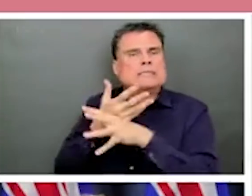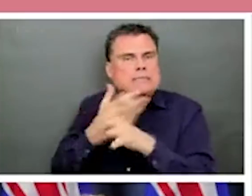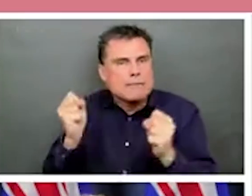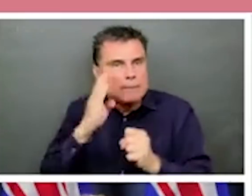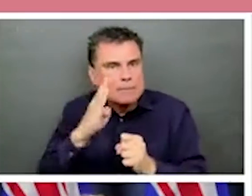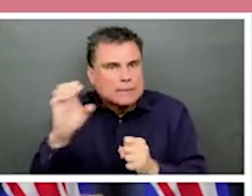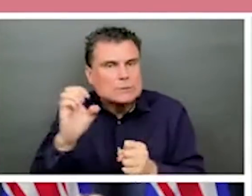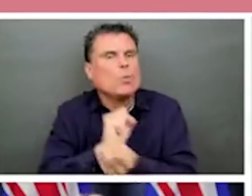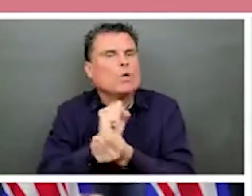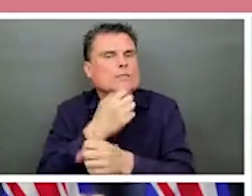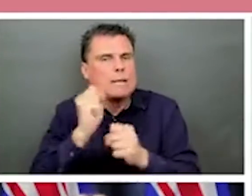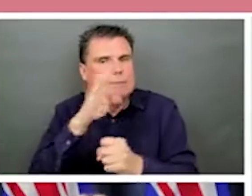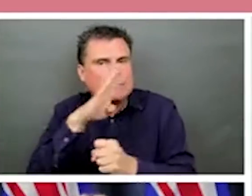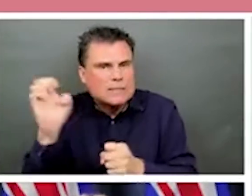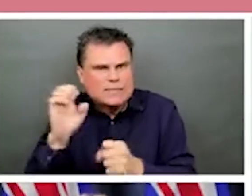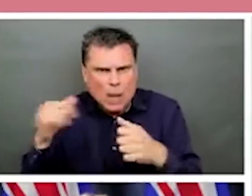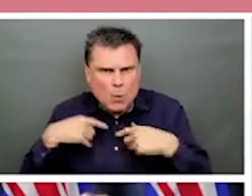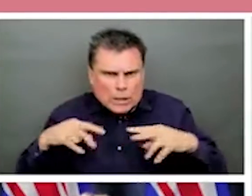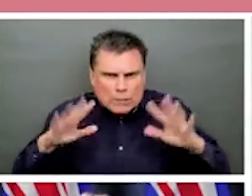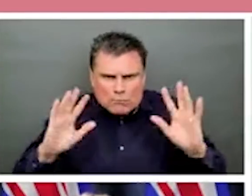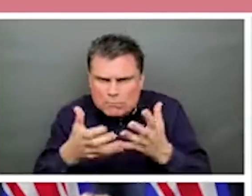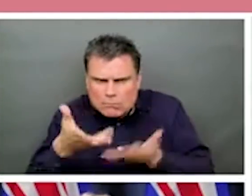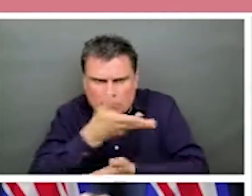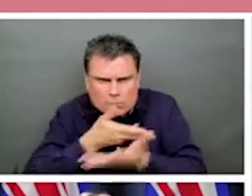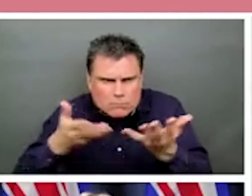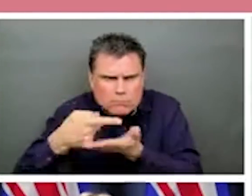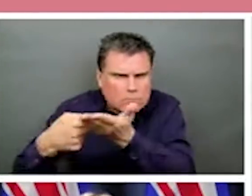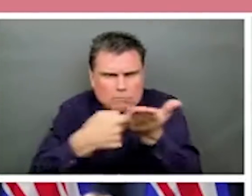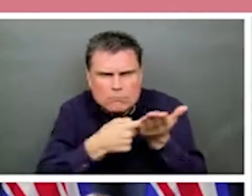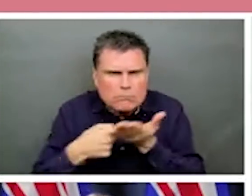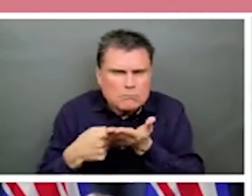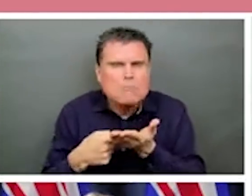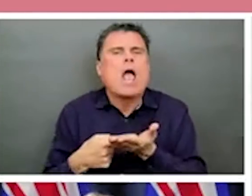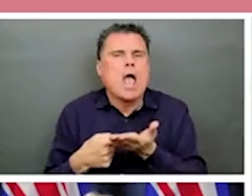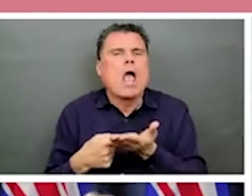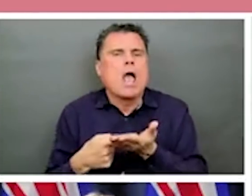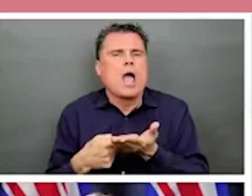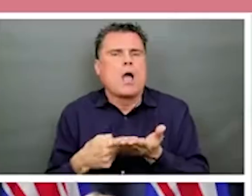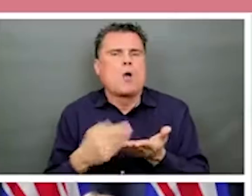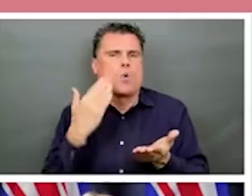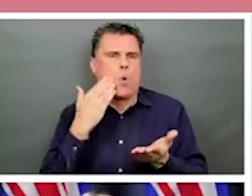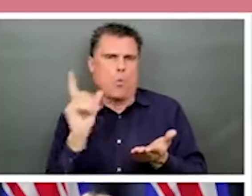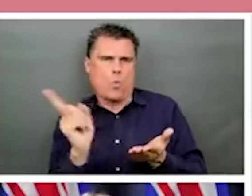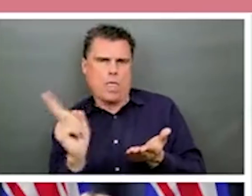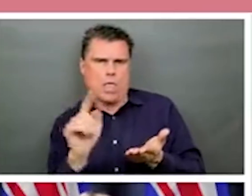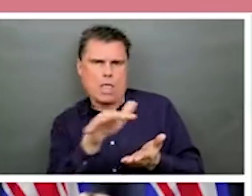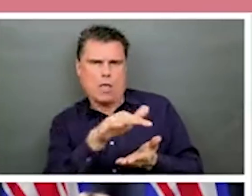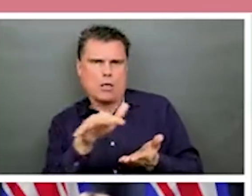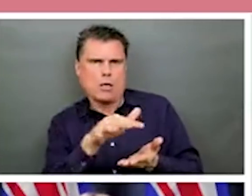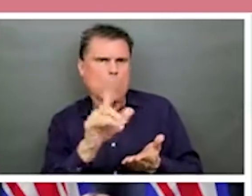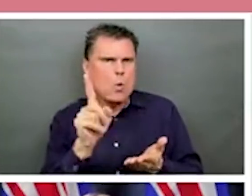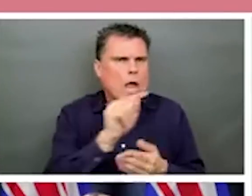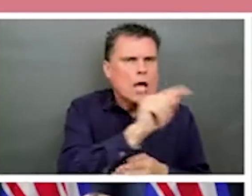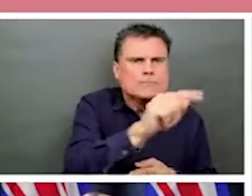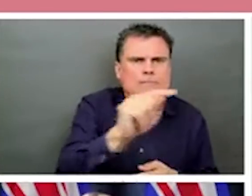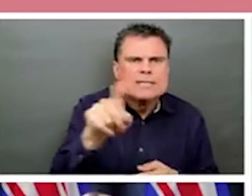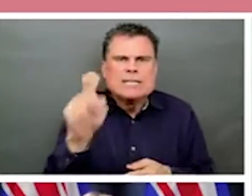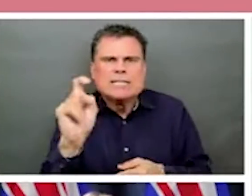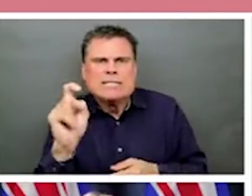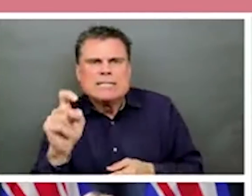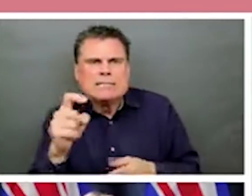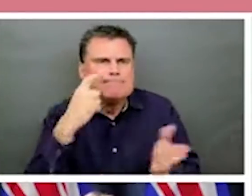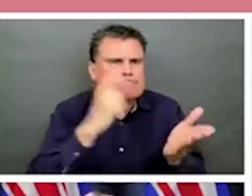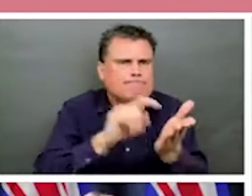Workplace Task Group that I put together last November to help us address the ongoing issues that we were seeing in many